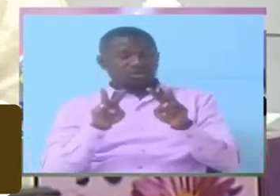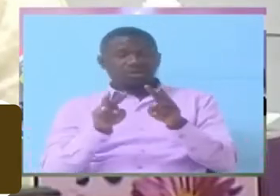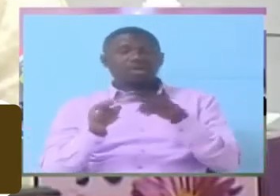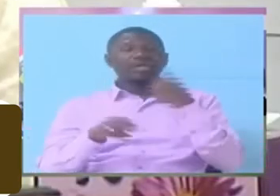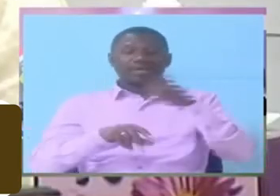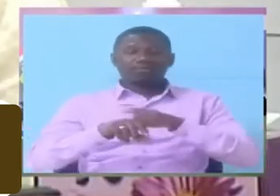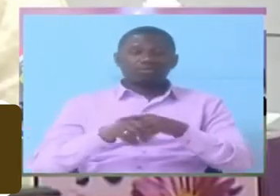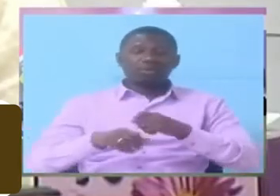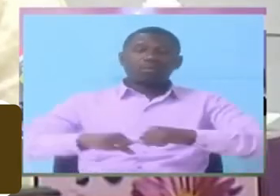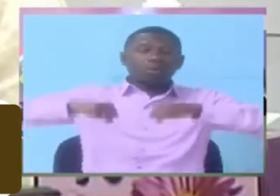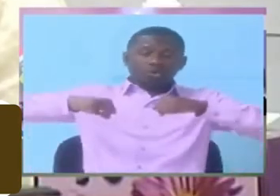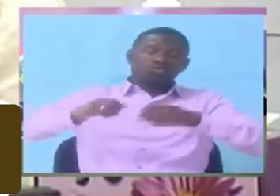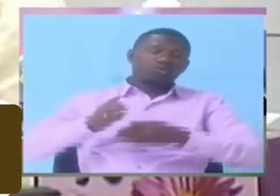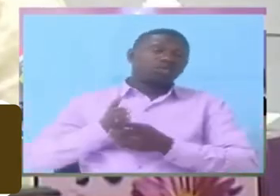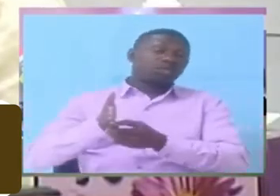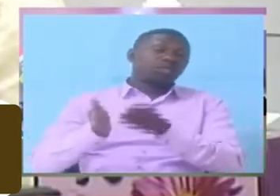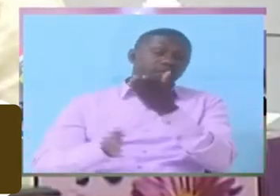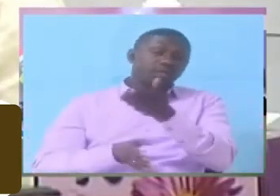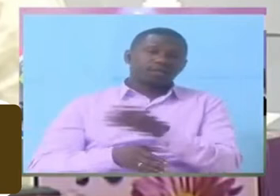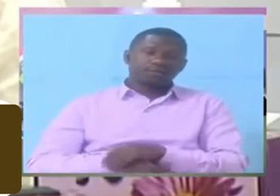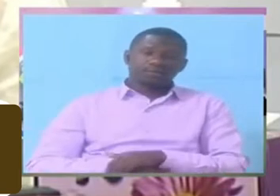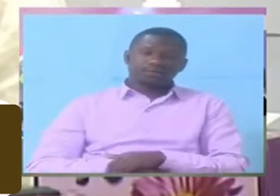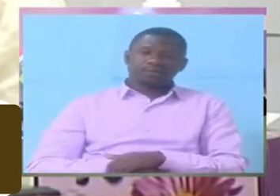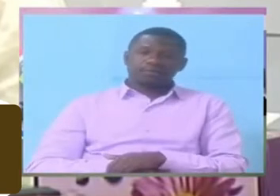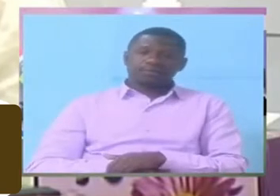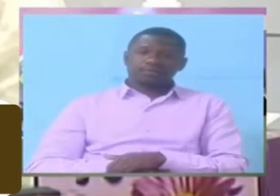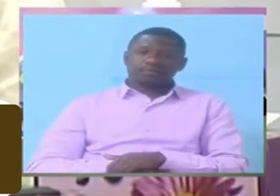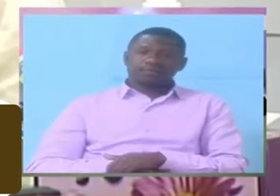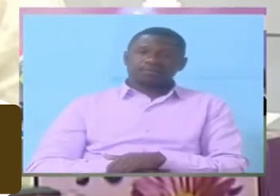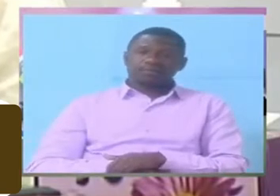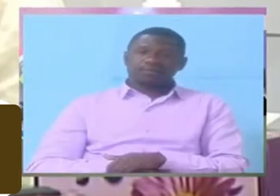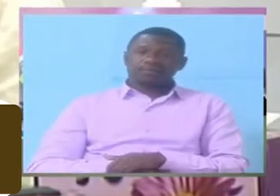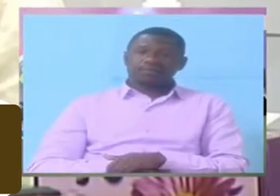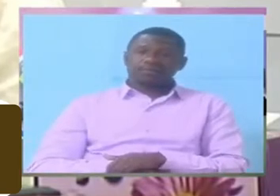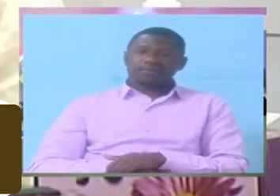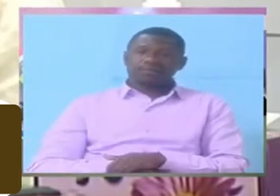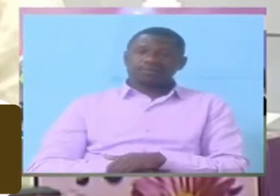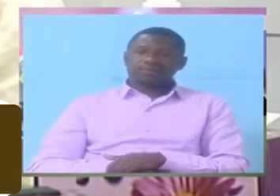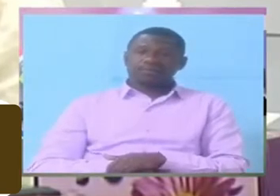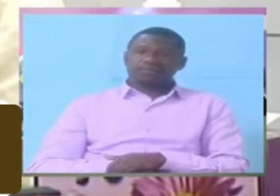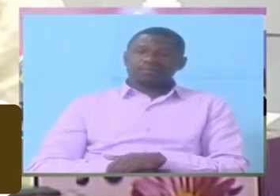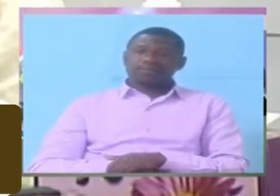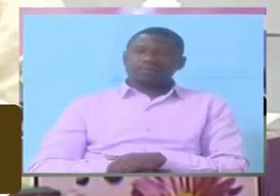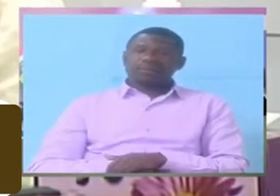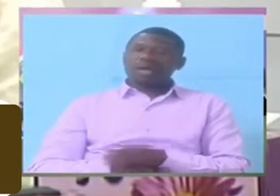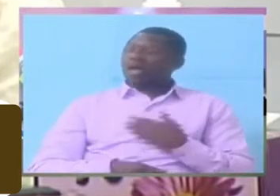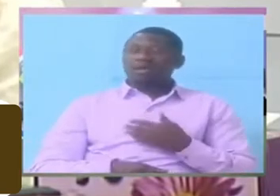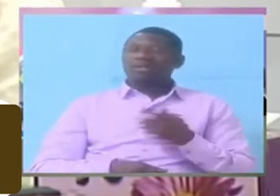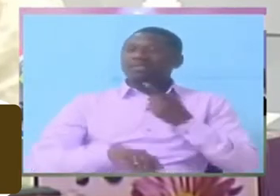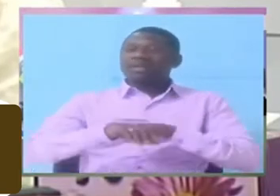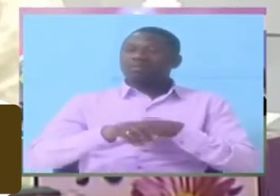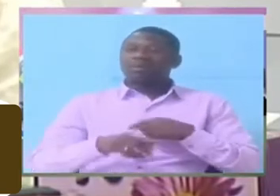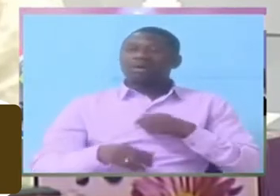but not directly under my watch, because they have supervision. They have supervisors at different locations. Brimu IGT